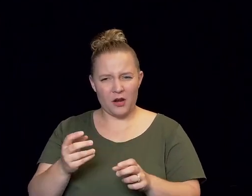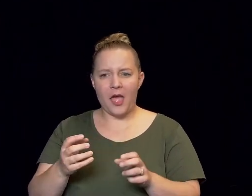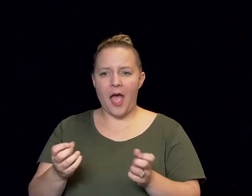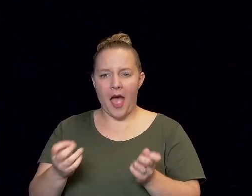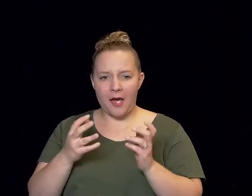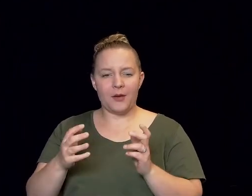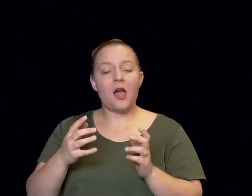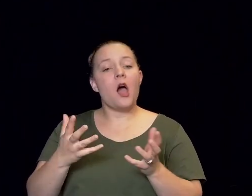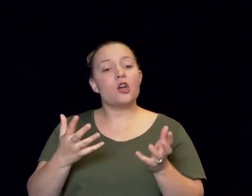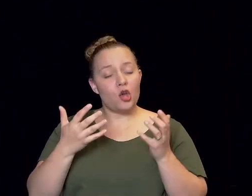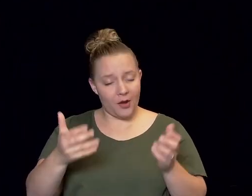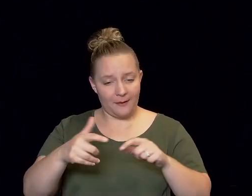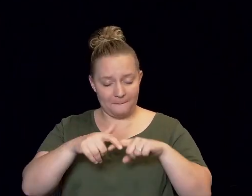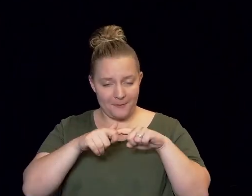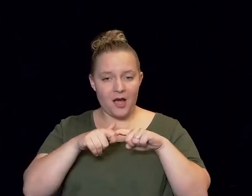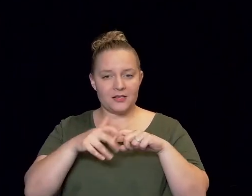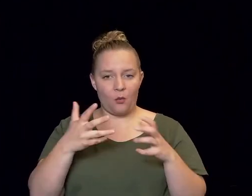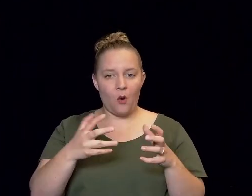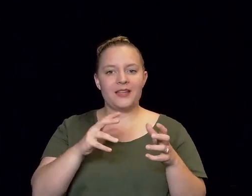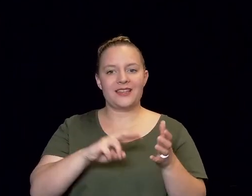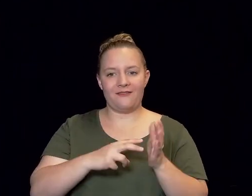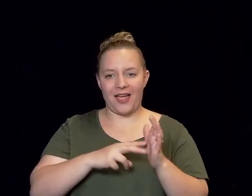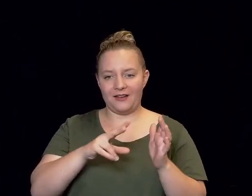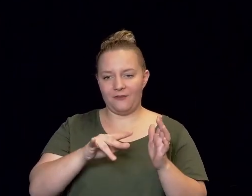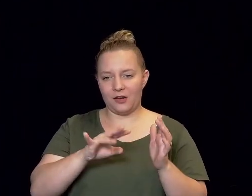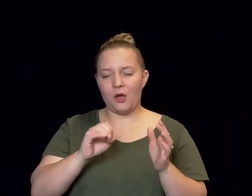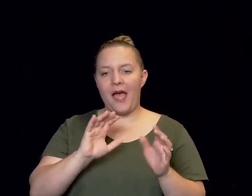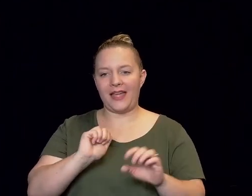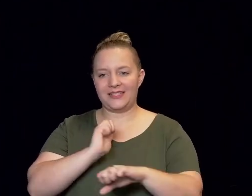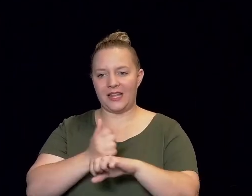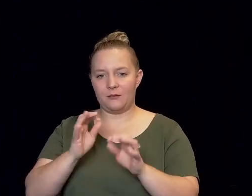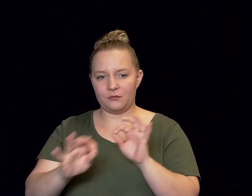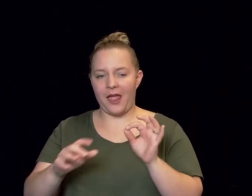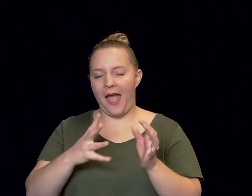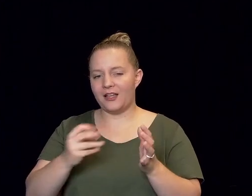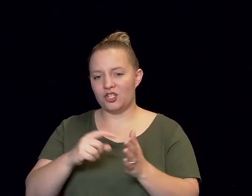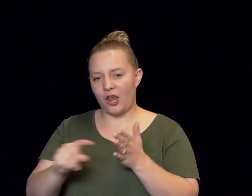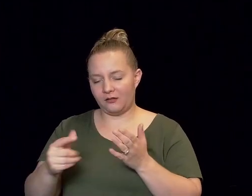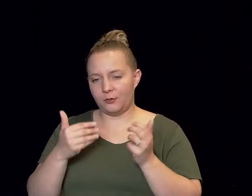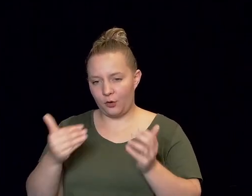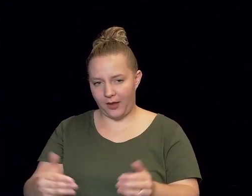want you to define a variable and set up this expression, then check it. Go ahead and pause.